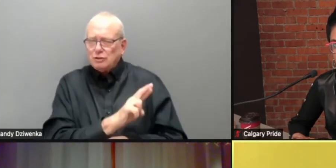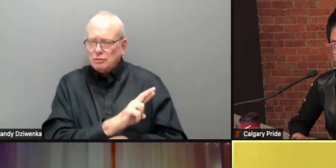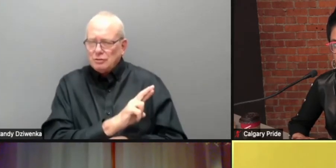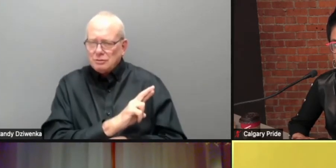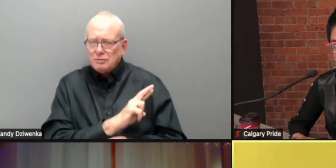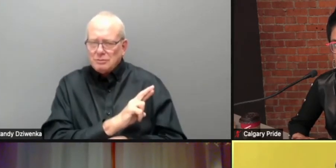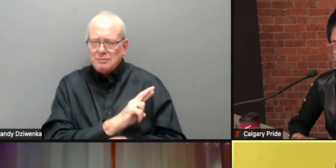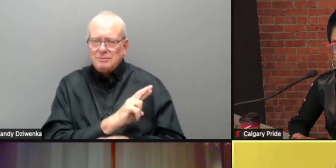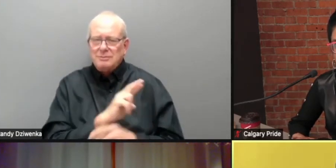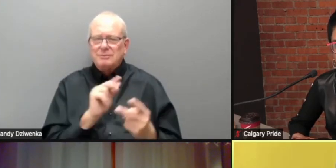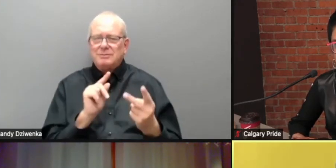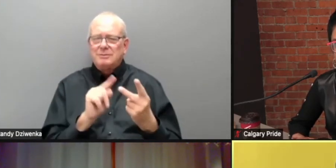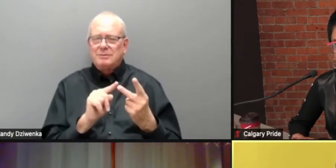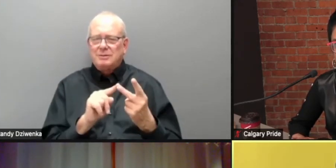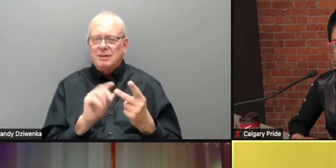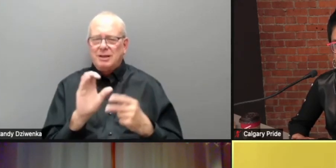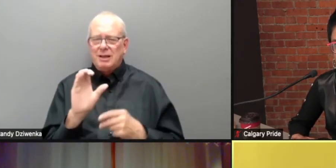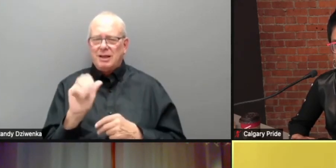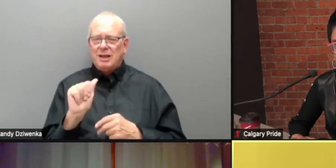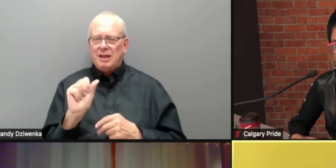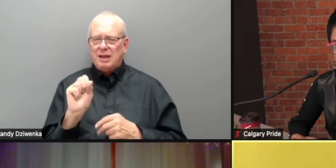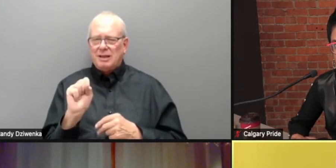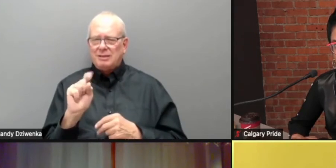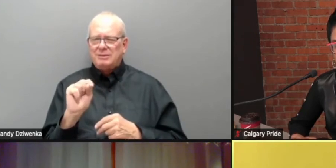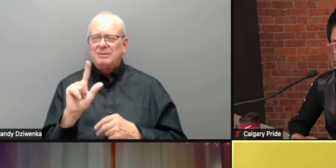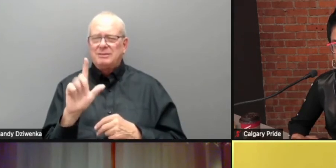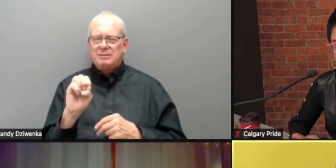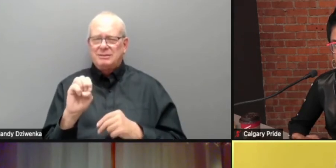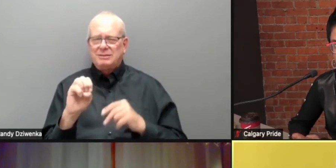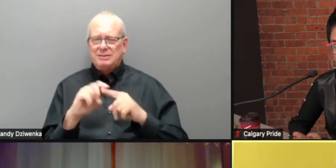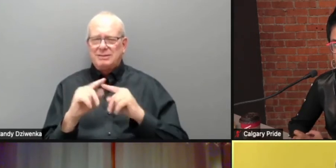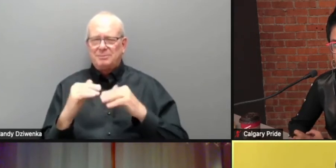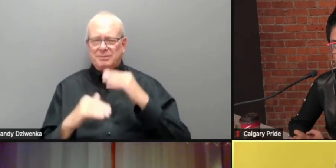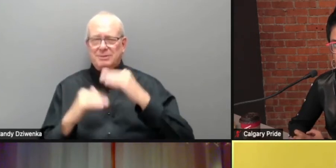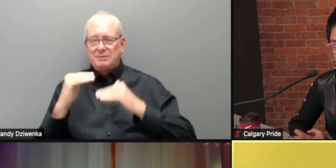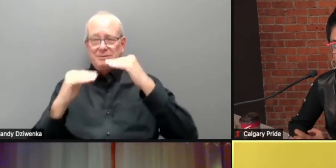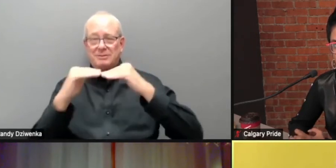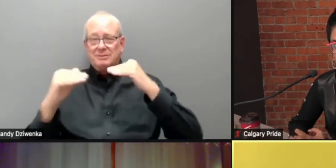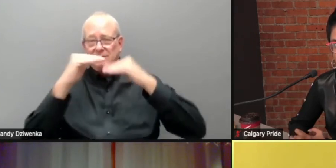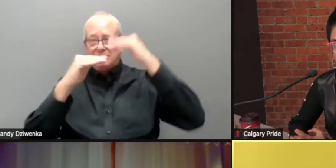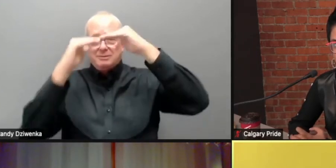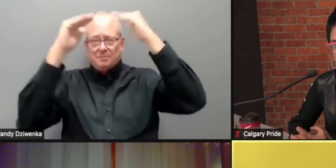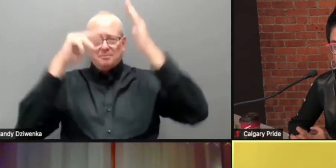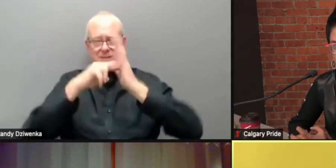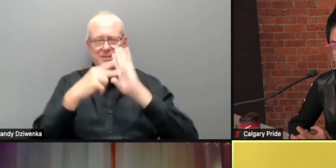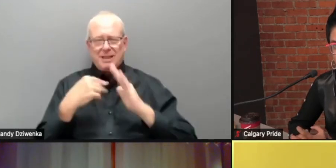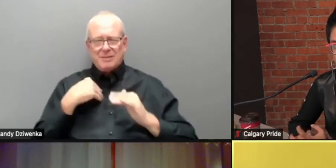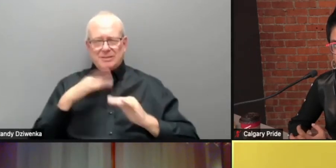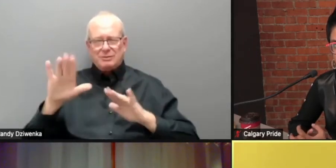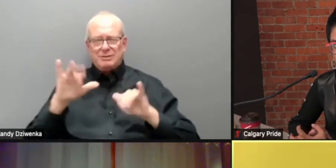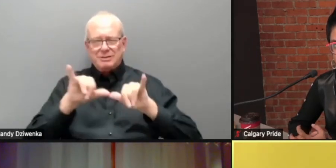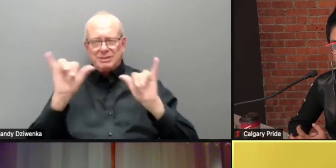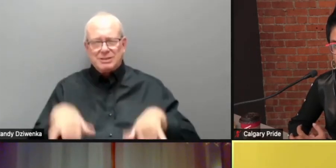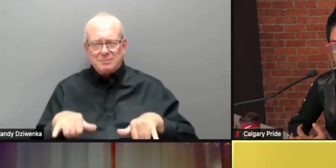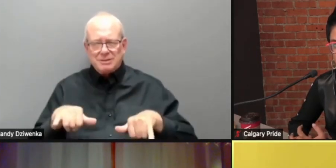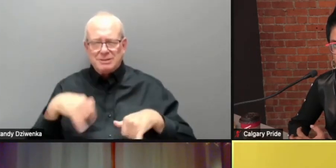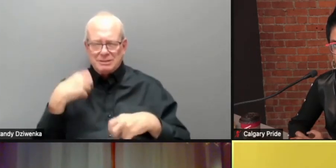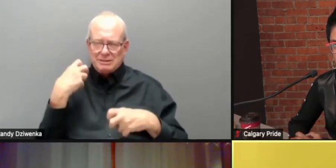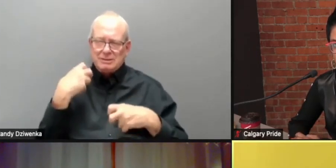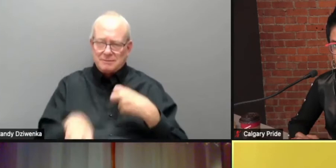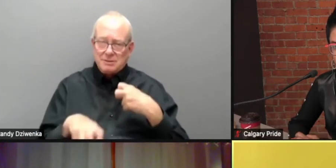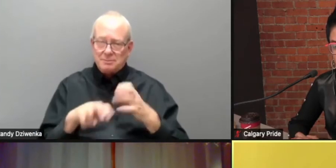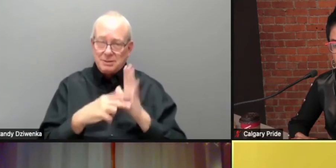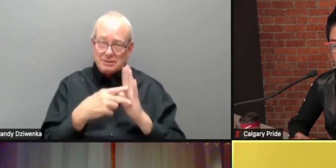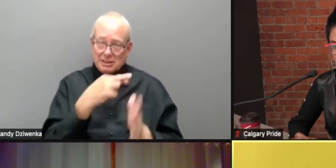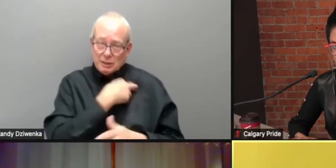with regards to religious also, we have leaders, we have religious leaders who are supporting us